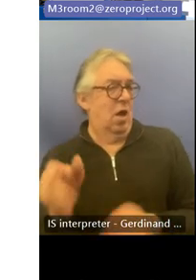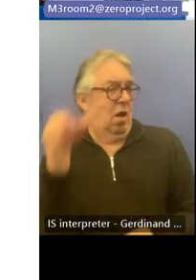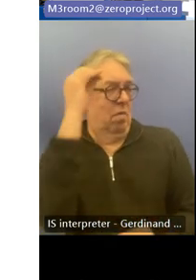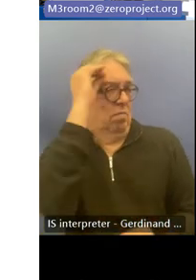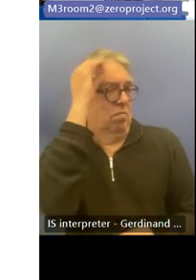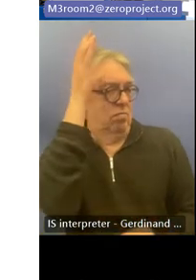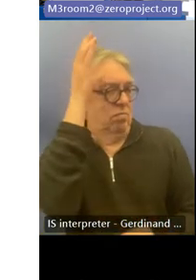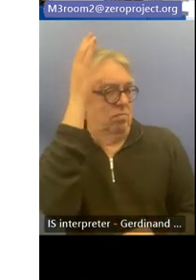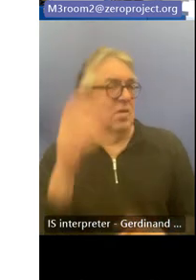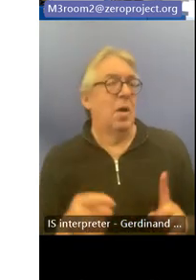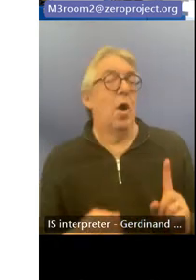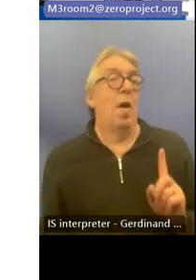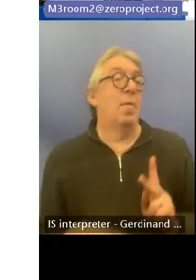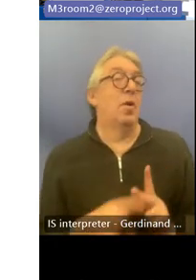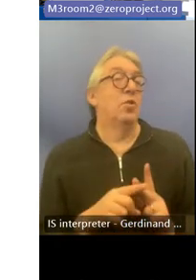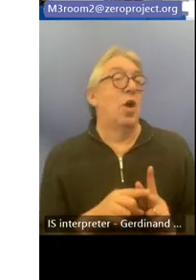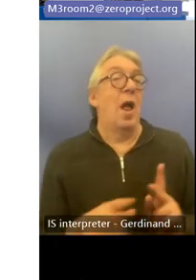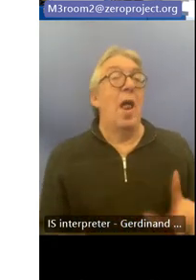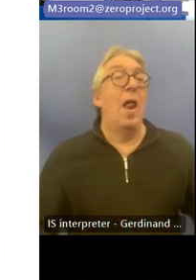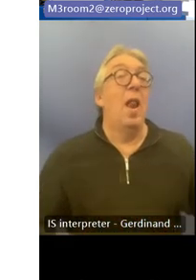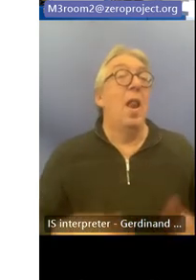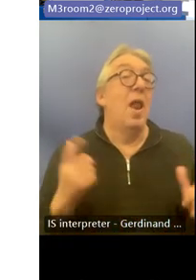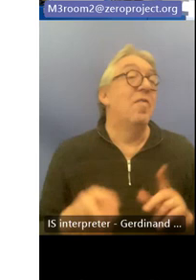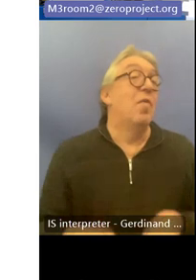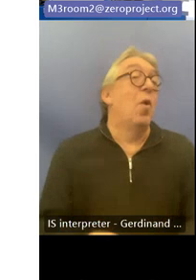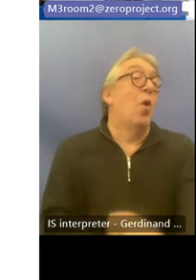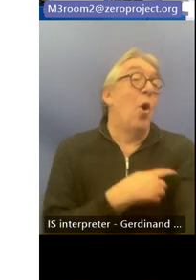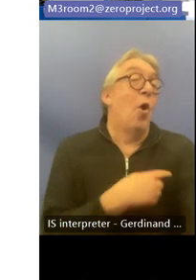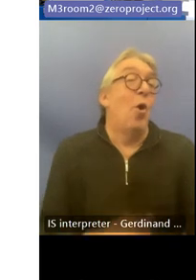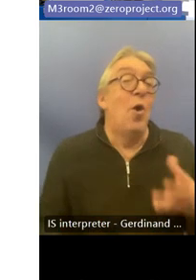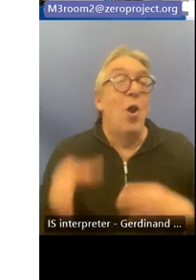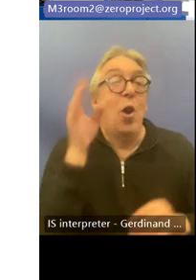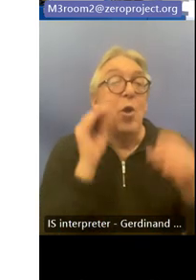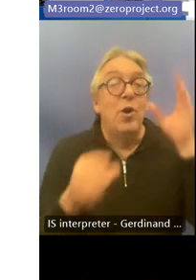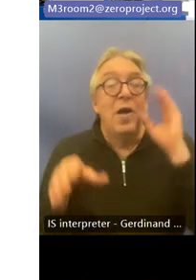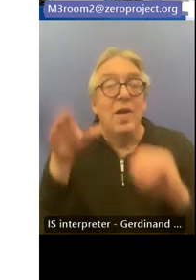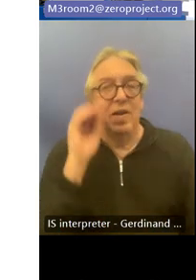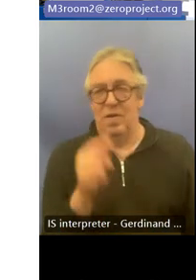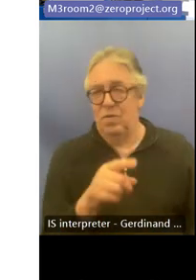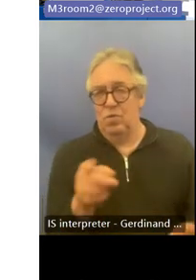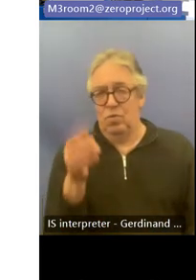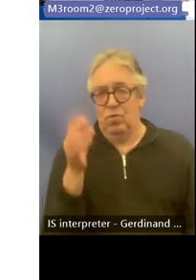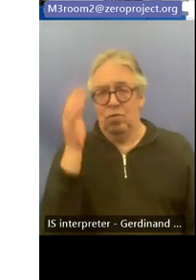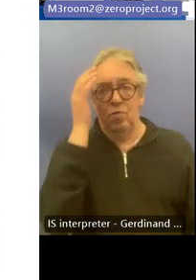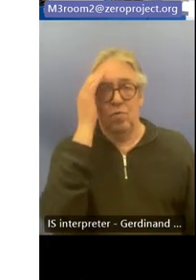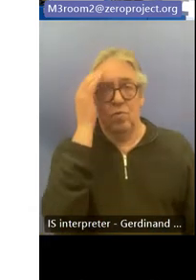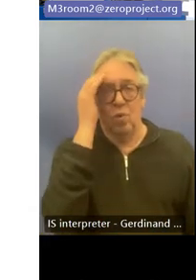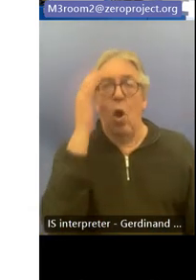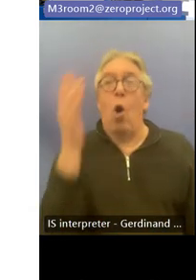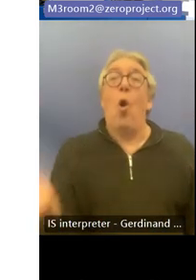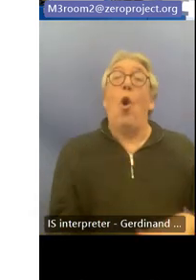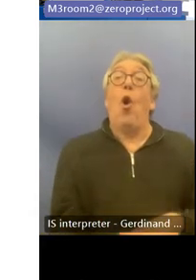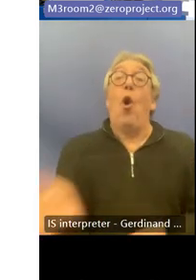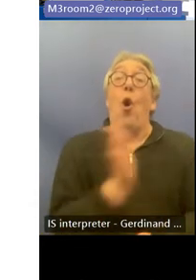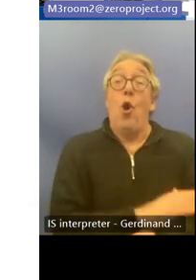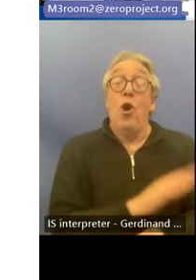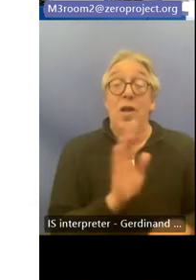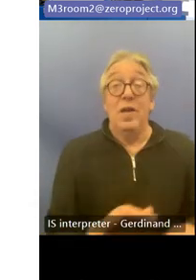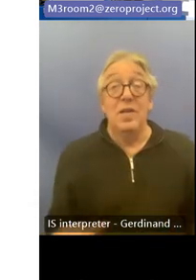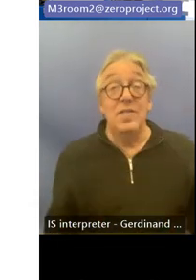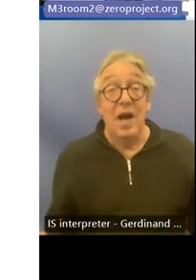therapeutic intervention, lifelong learning as a part of education. As we all understand that when is the early childhood education, they need